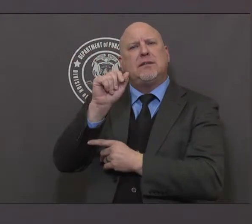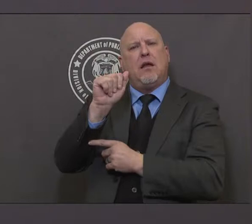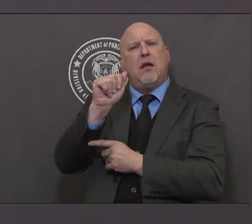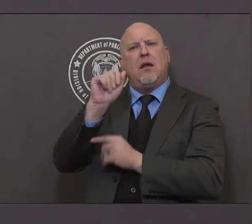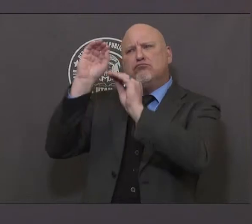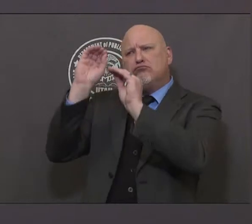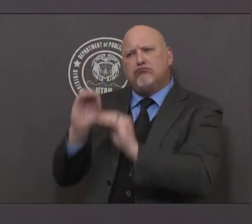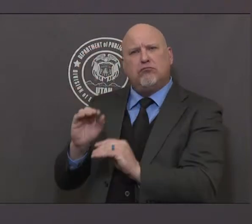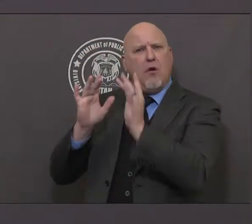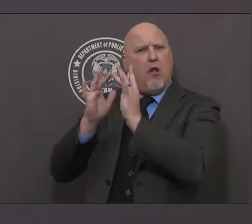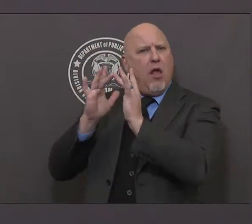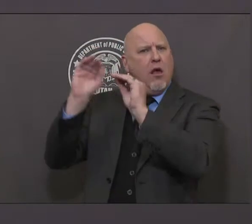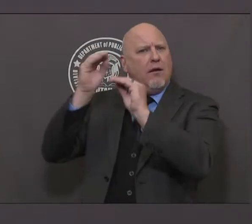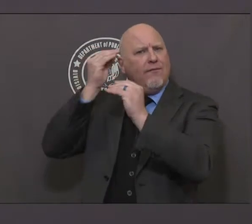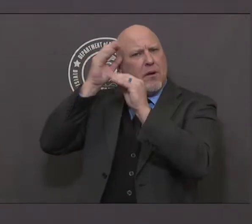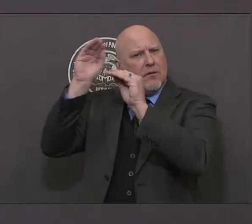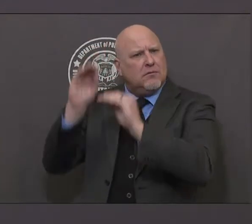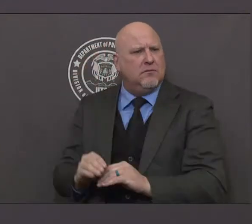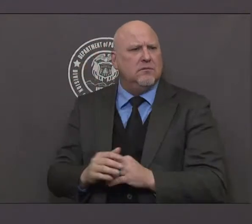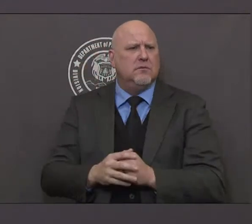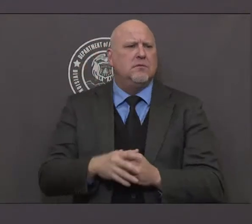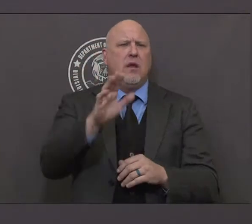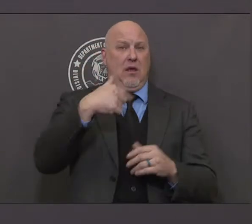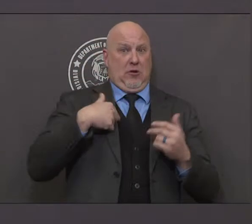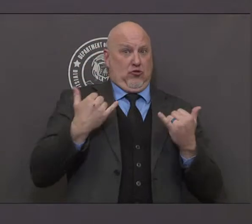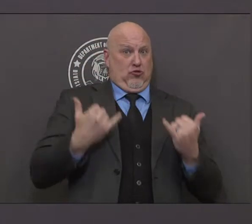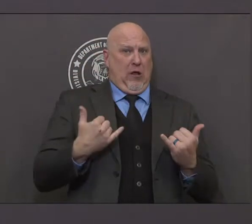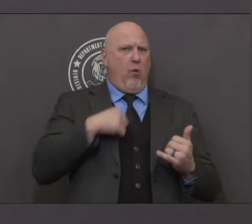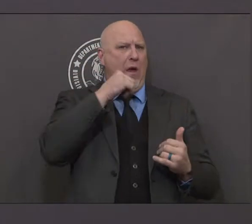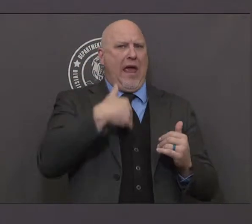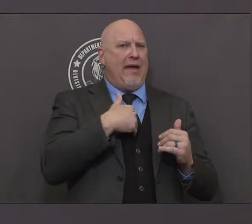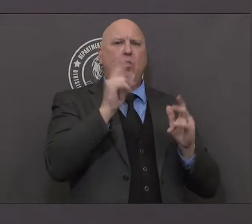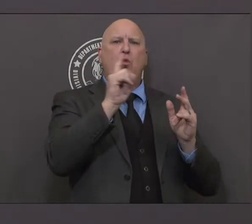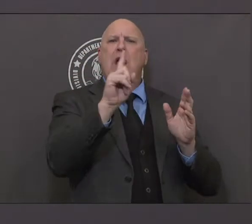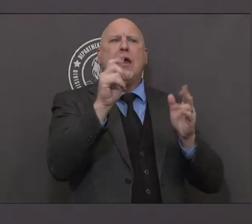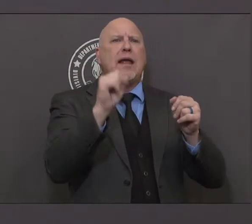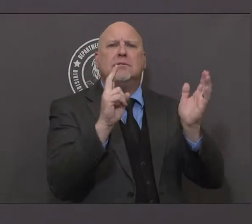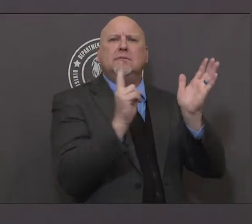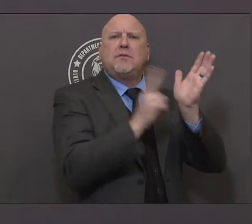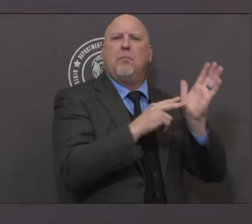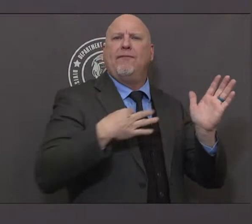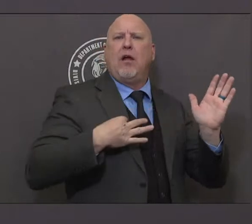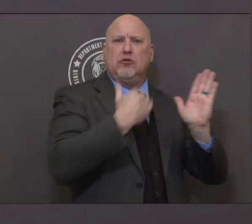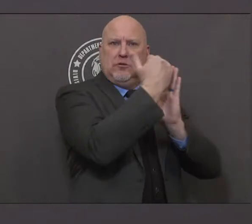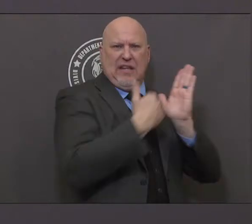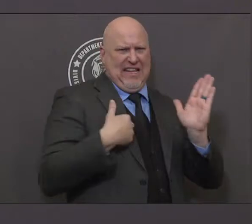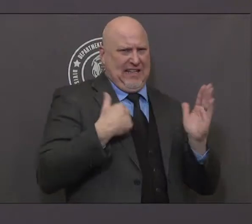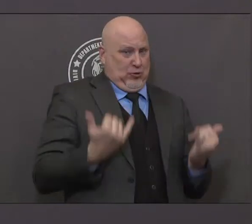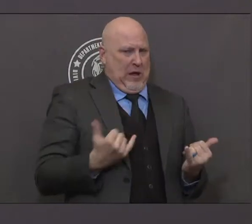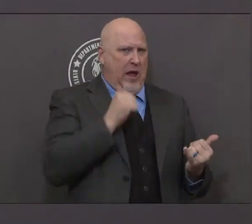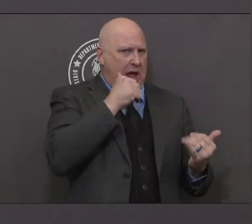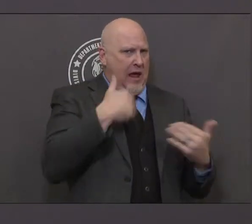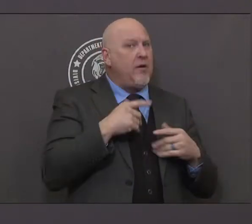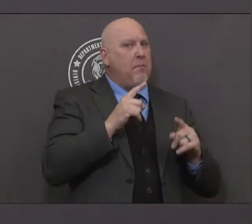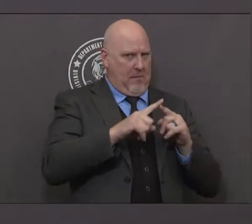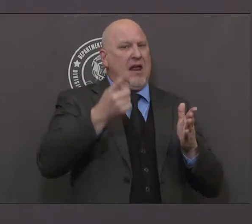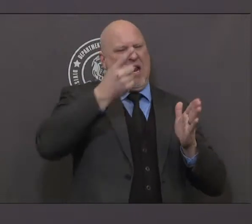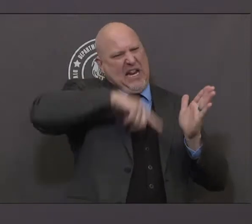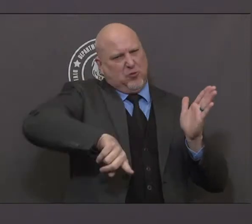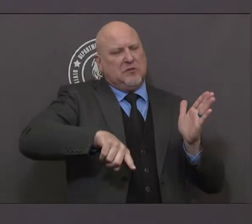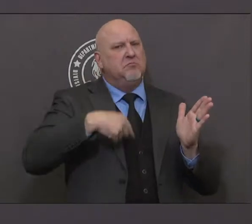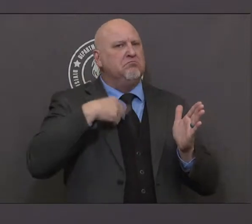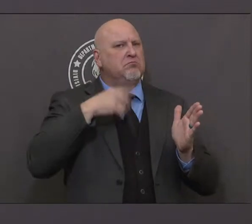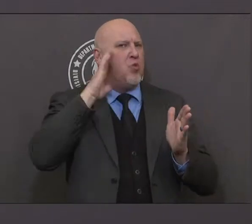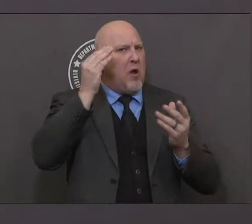you've been wanting to volunteer, please keep watch because we're going to need you. And I just want to reiterate the message